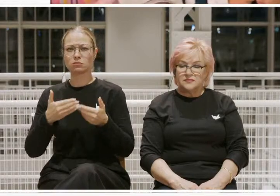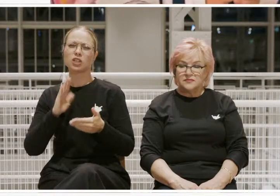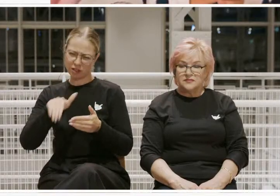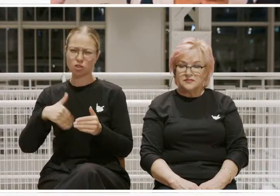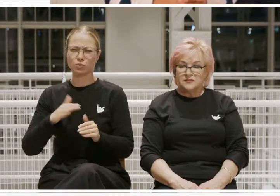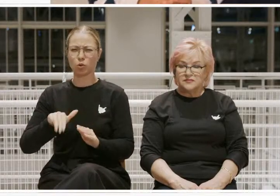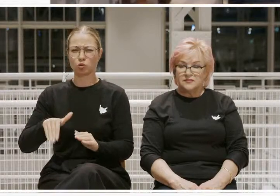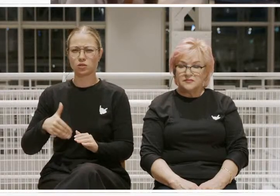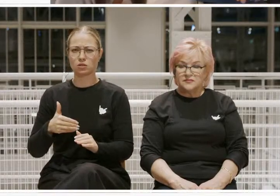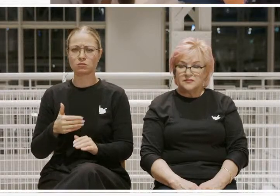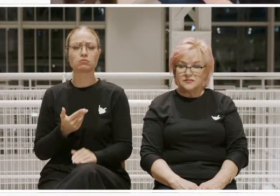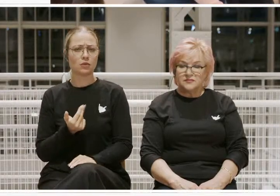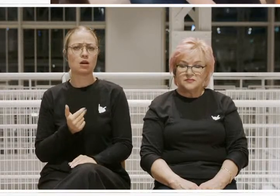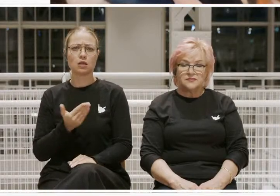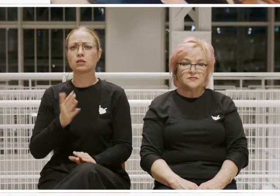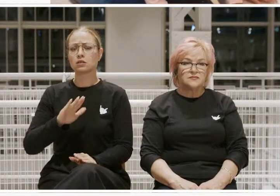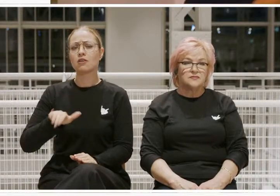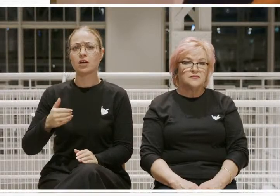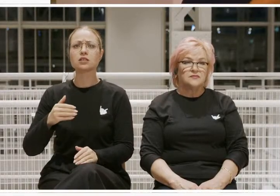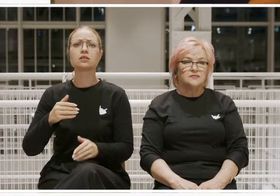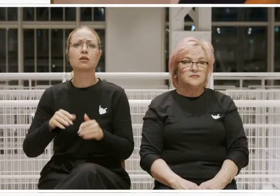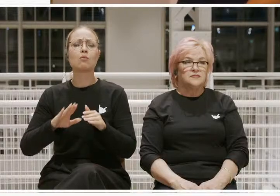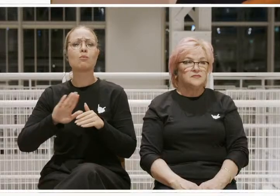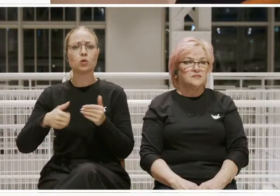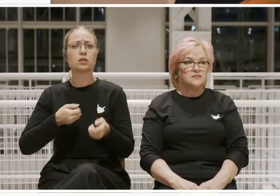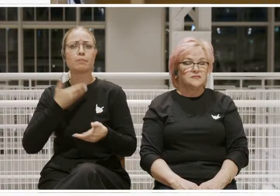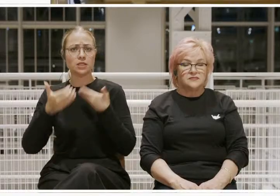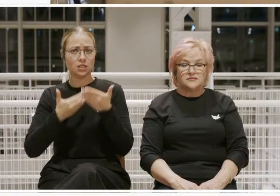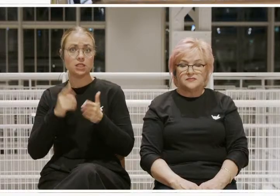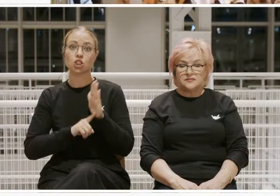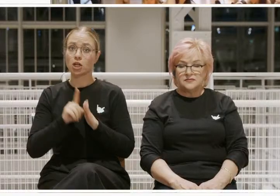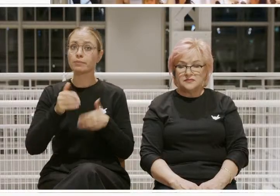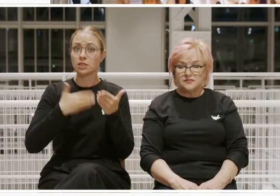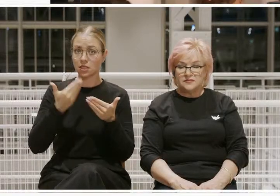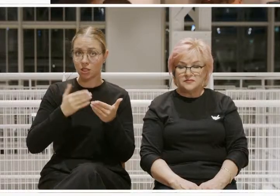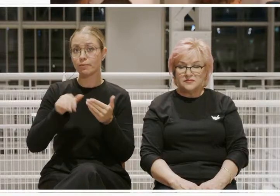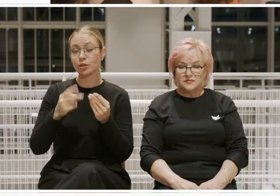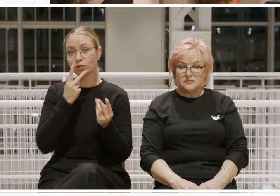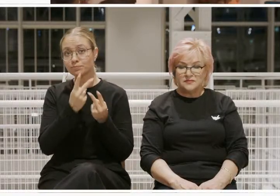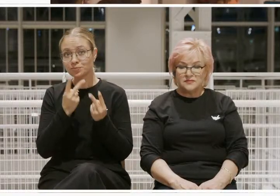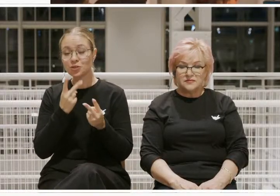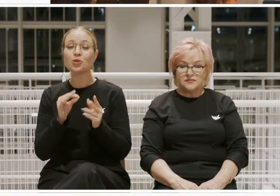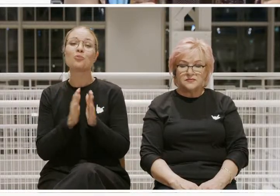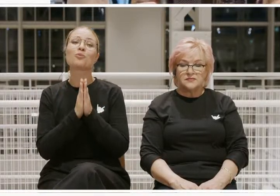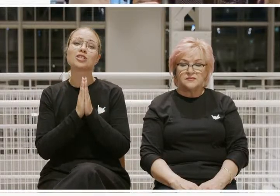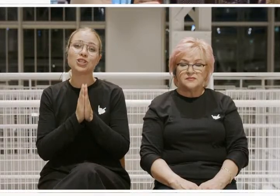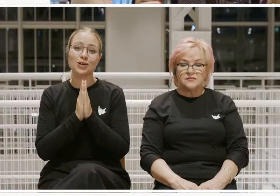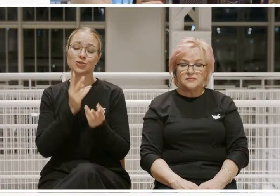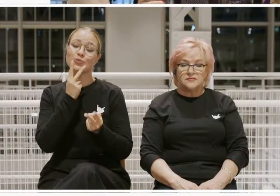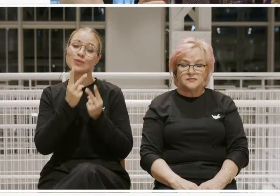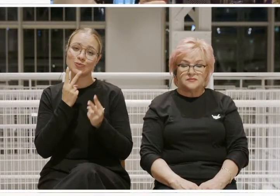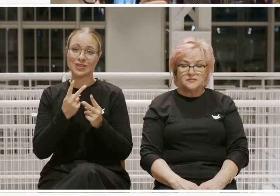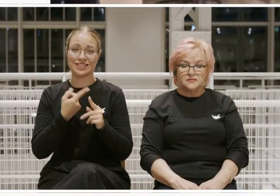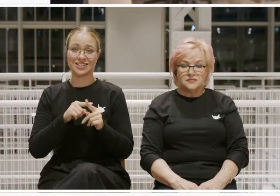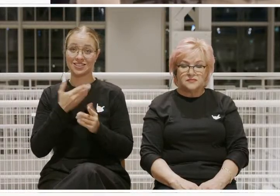we will just go through the presentation. But yes, you're free to look around the books and the presentations, and also, you know, maybe give